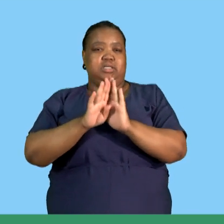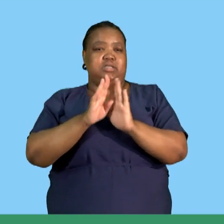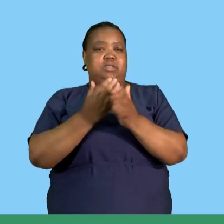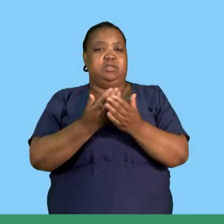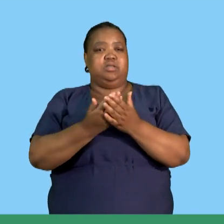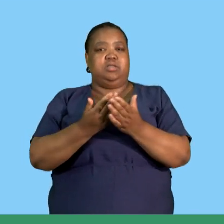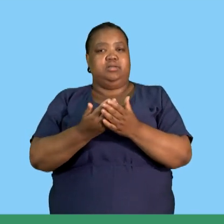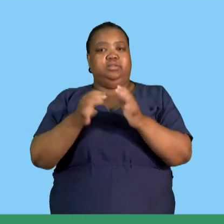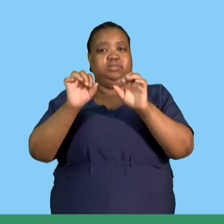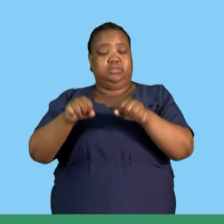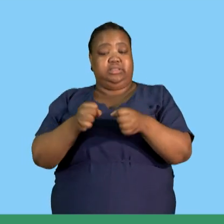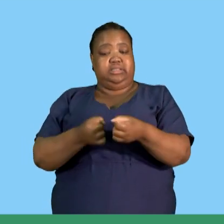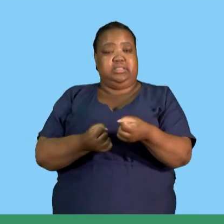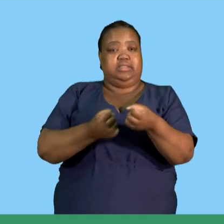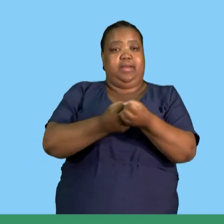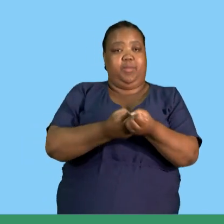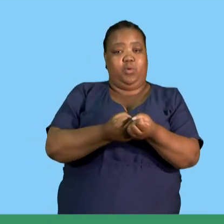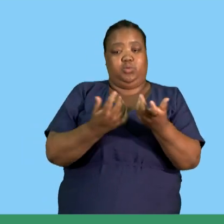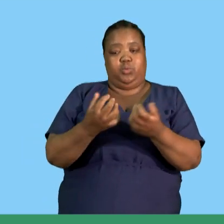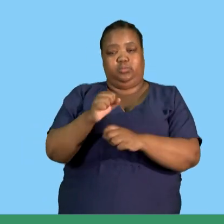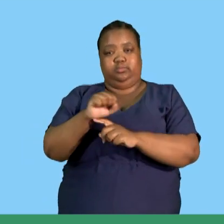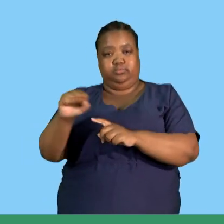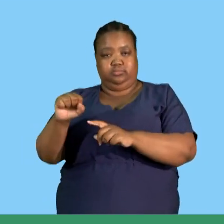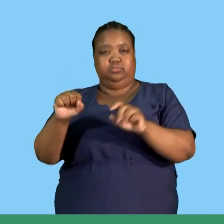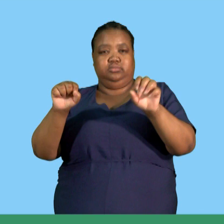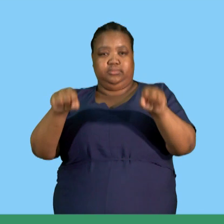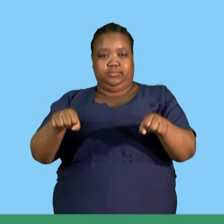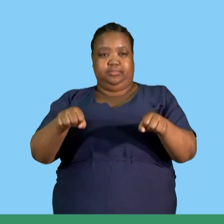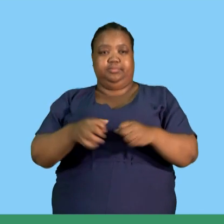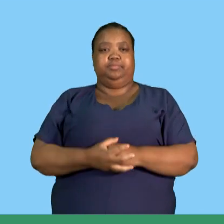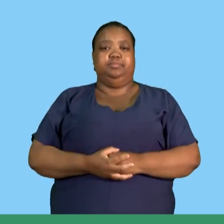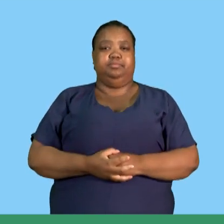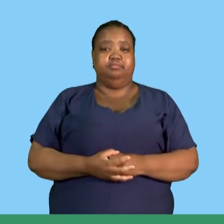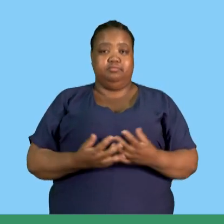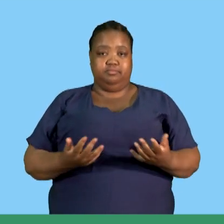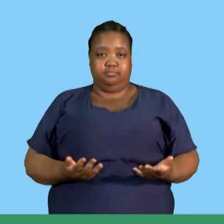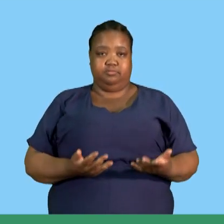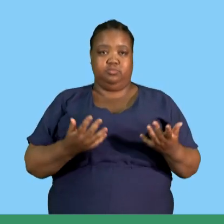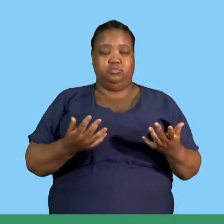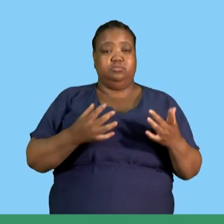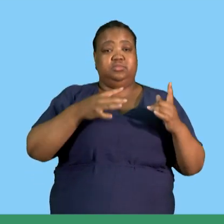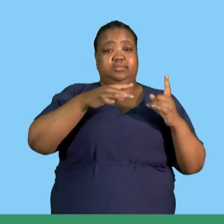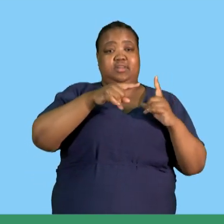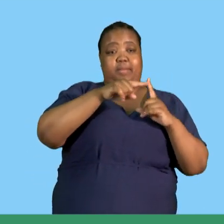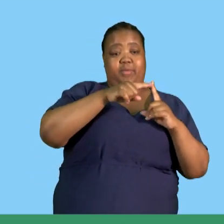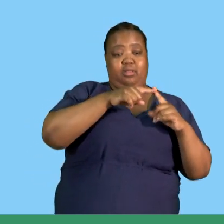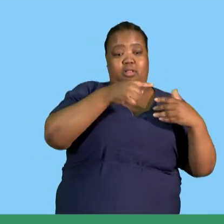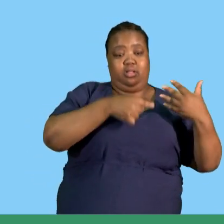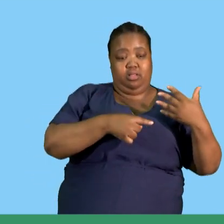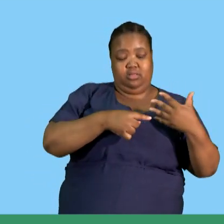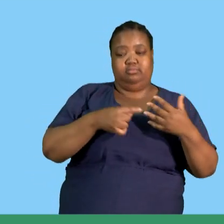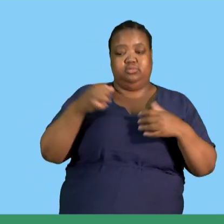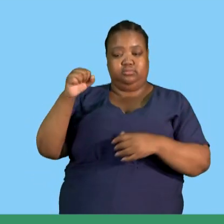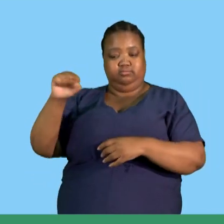the various factors supporting and opposing. So these are the forces for and the forces against a